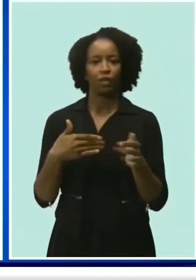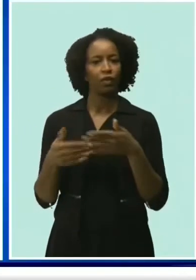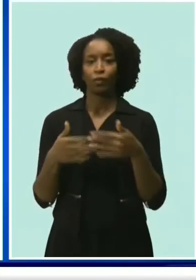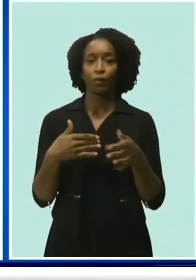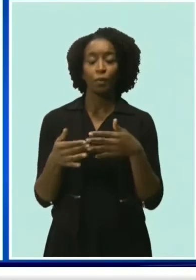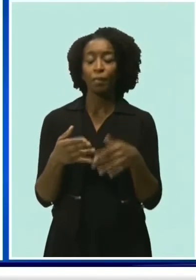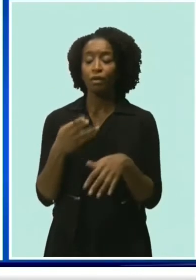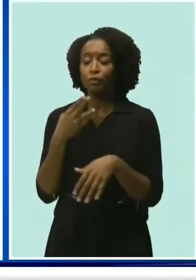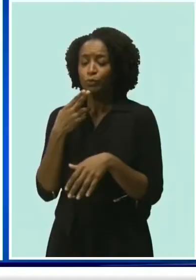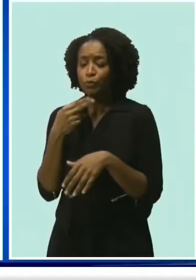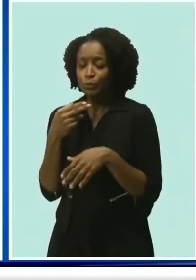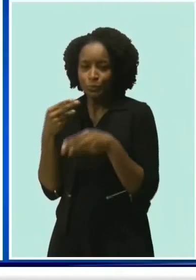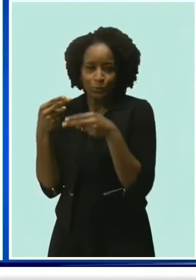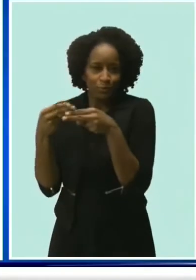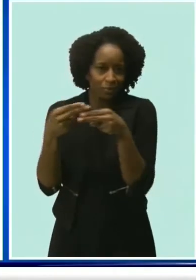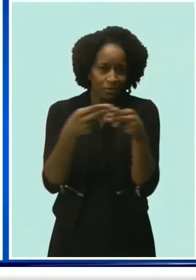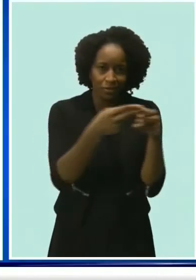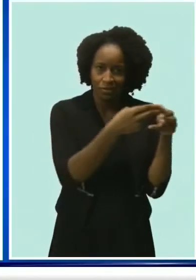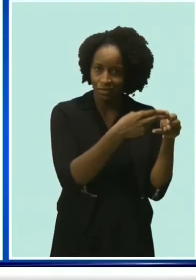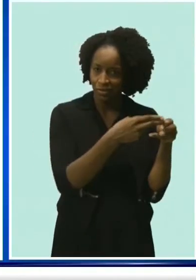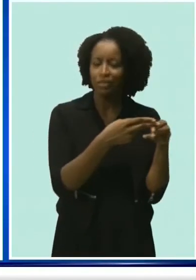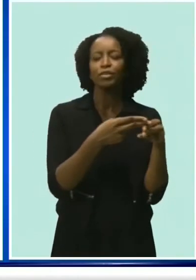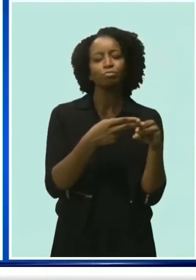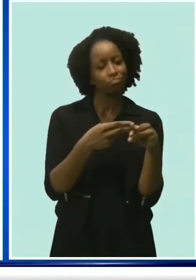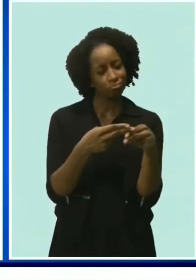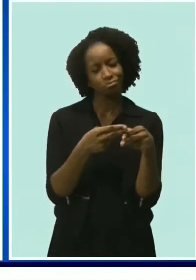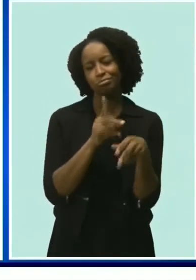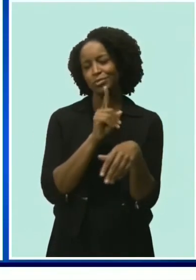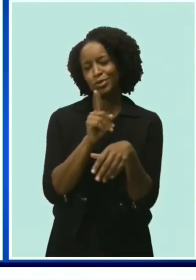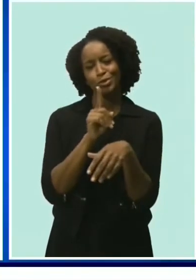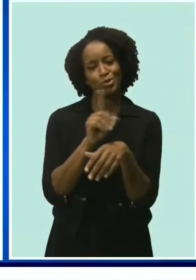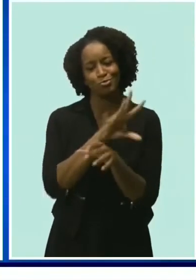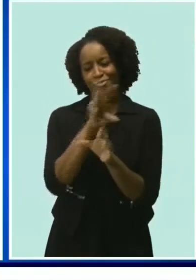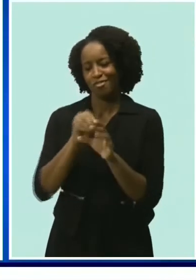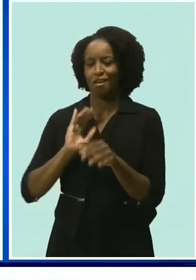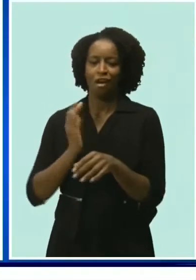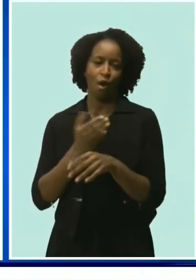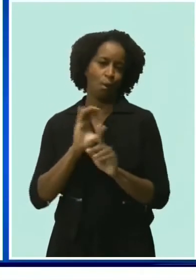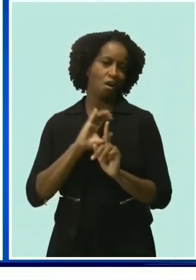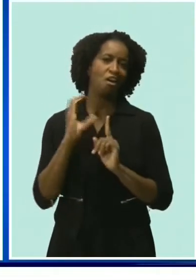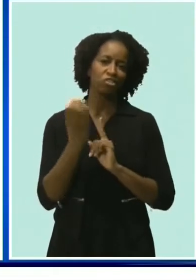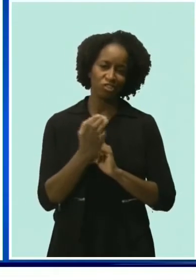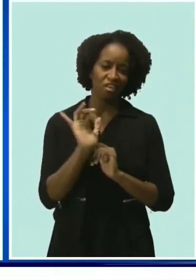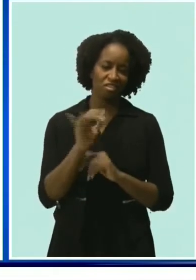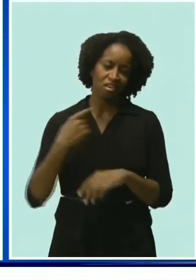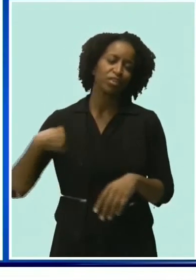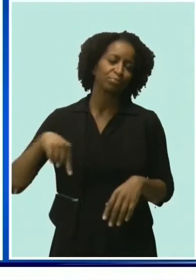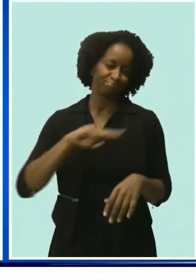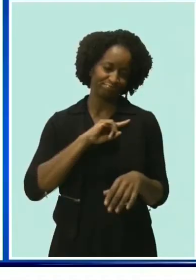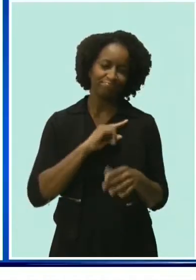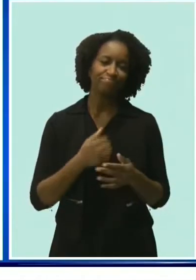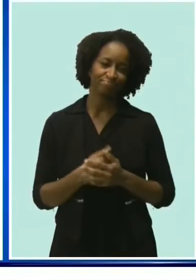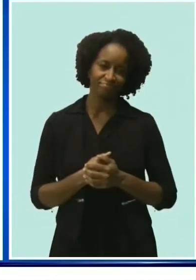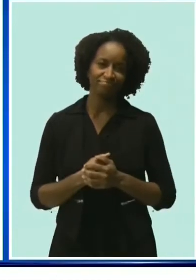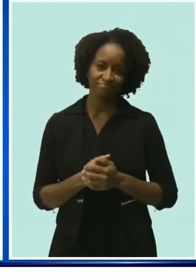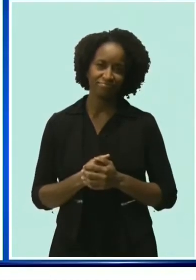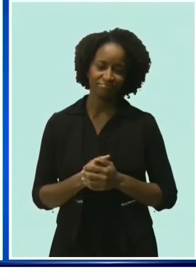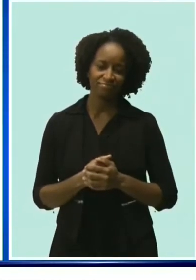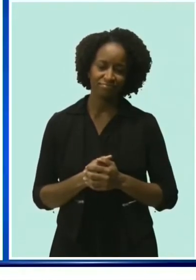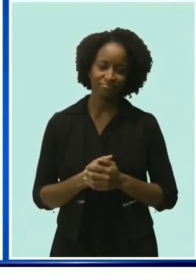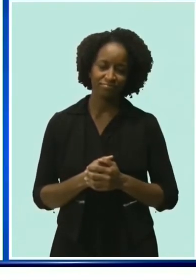to nicknames, well, this is truly who we are. My favorite characters of the city.